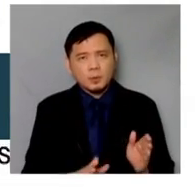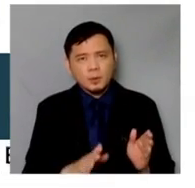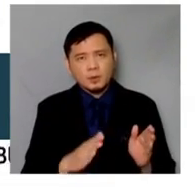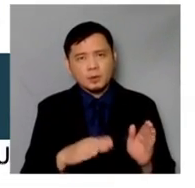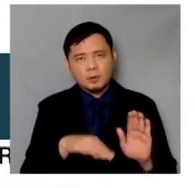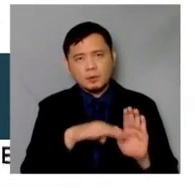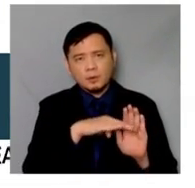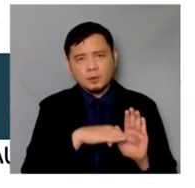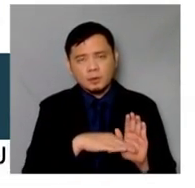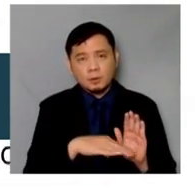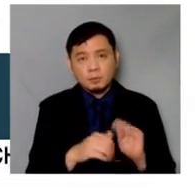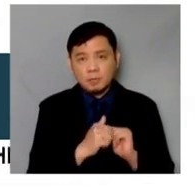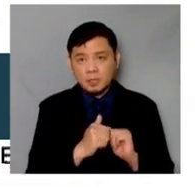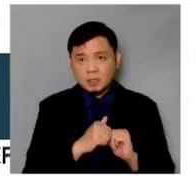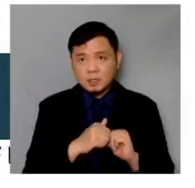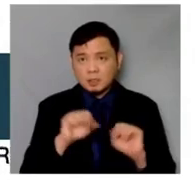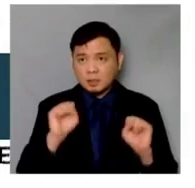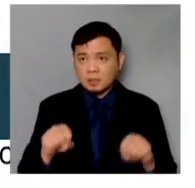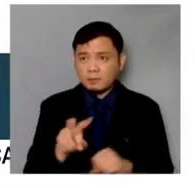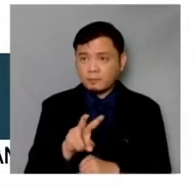prosecute their own?